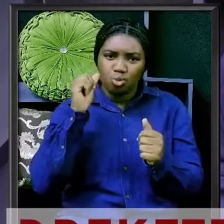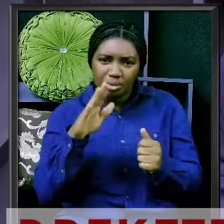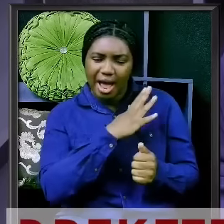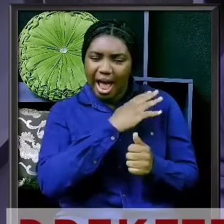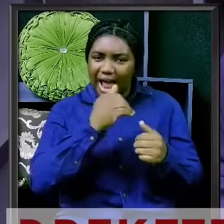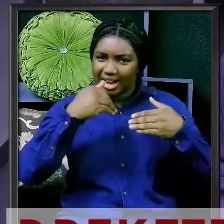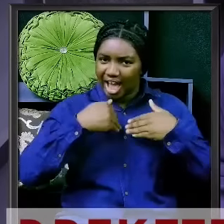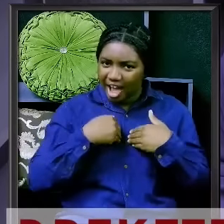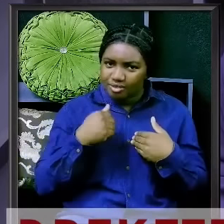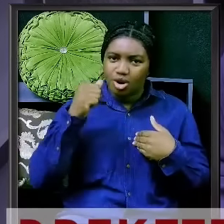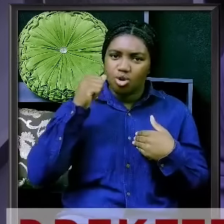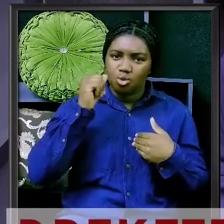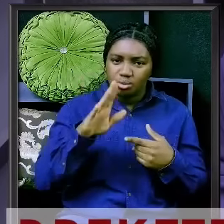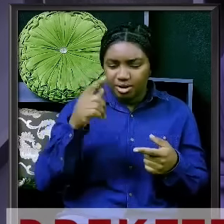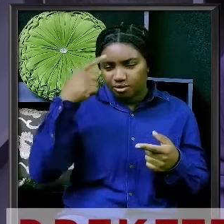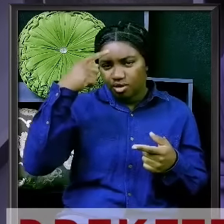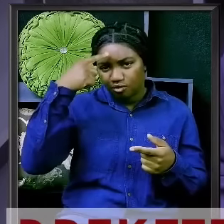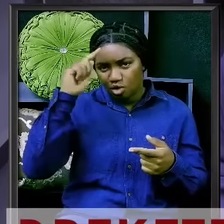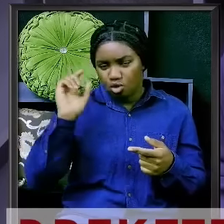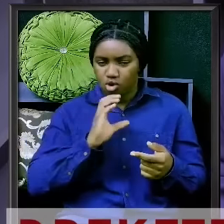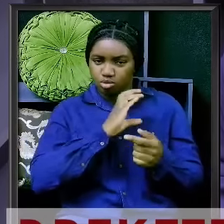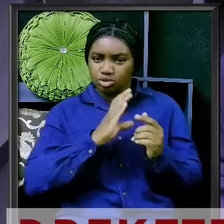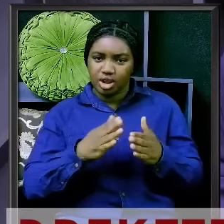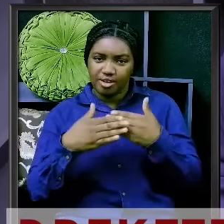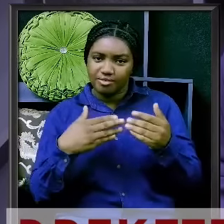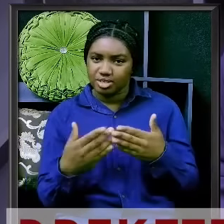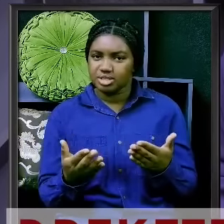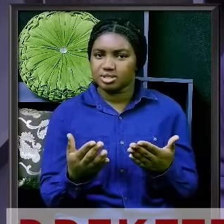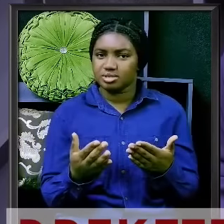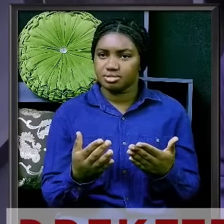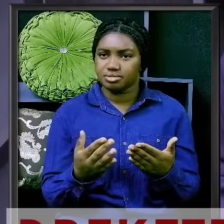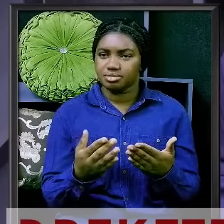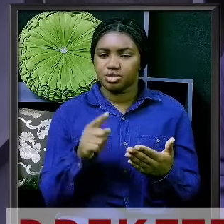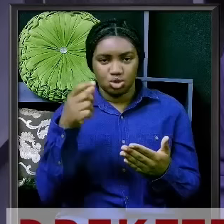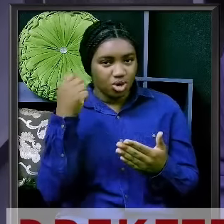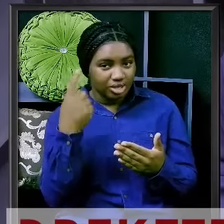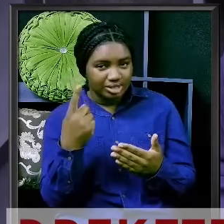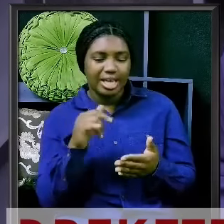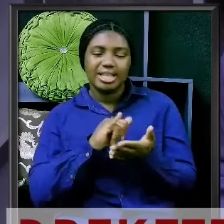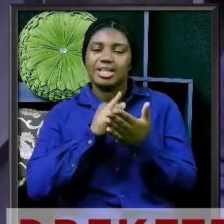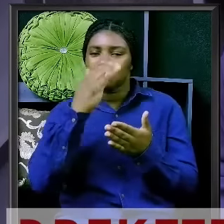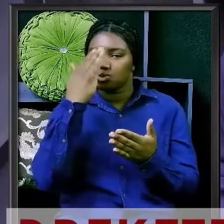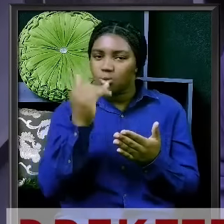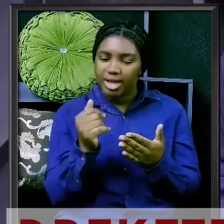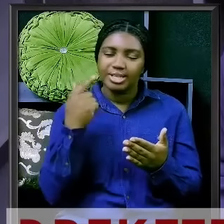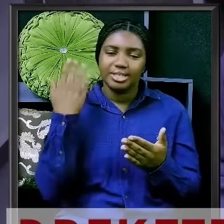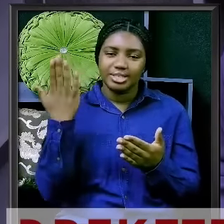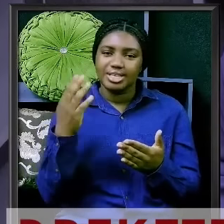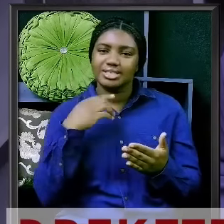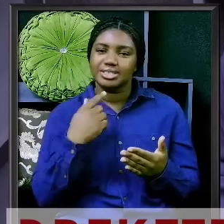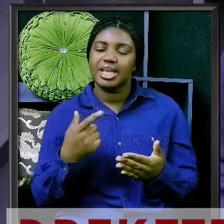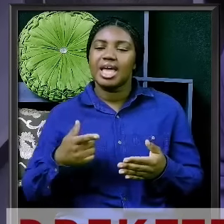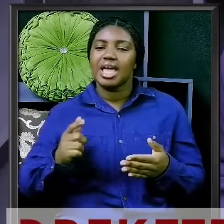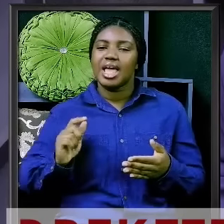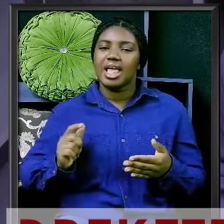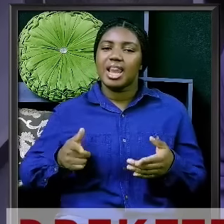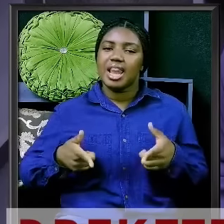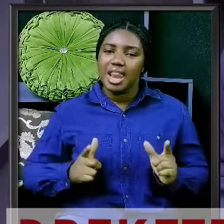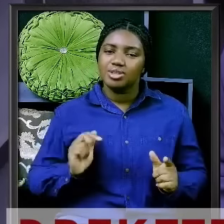get commissioner for women affairs. You understand? Yes. Uh-huh. Now make the contact, say, make we reach